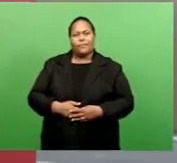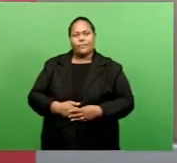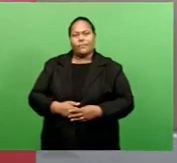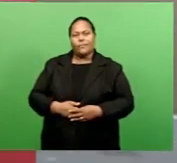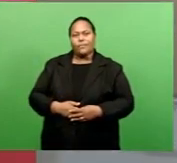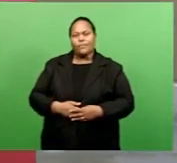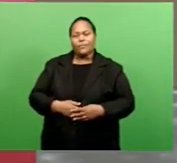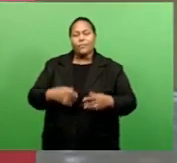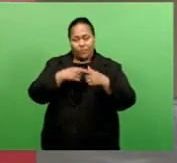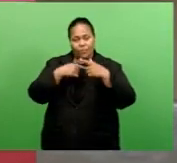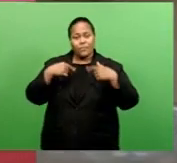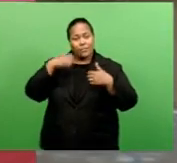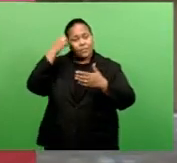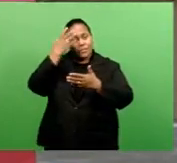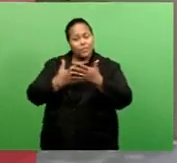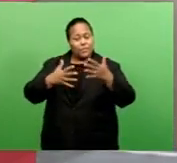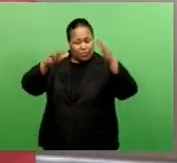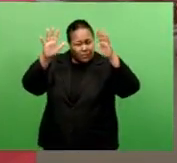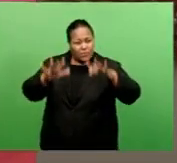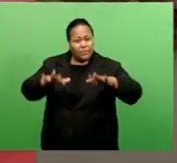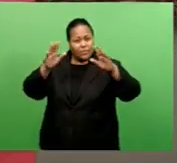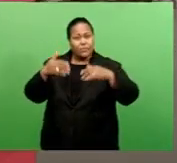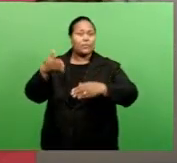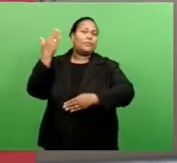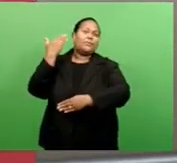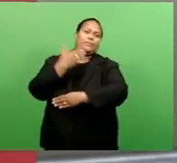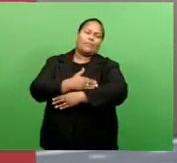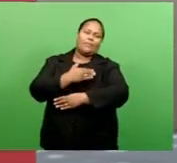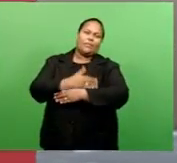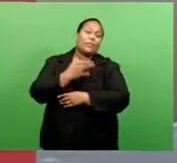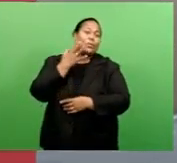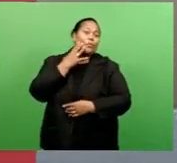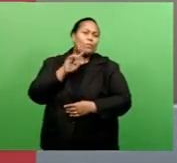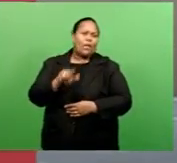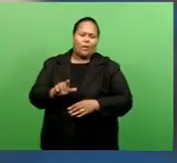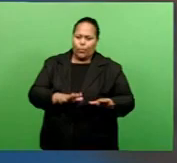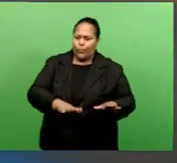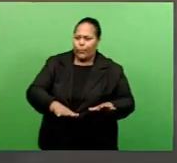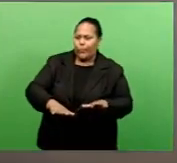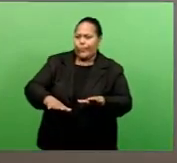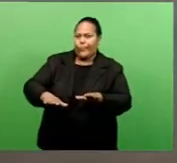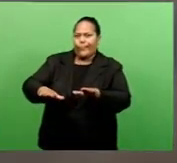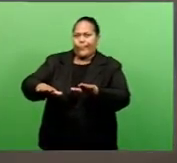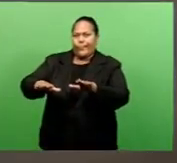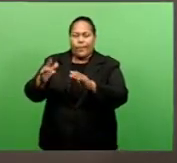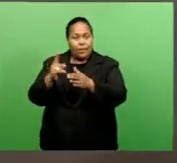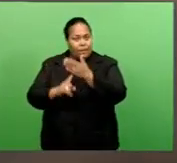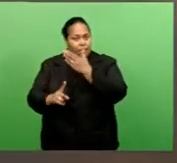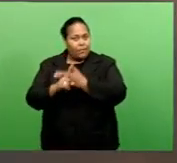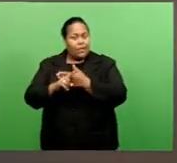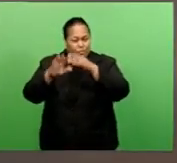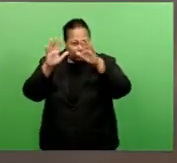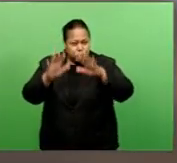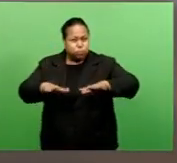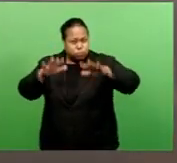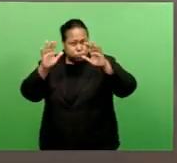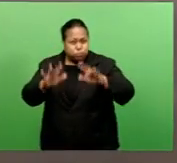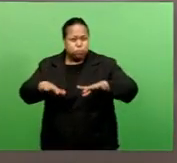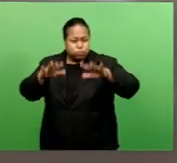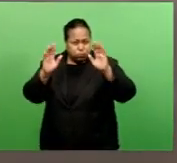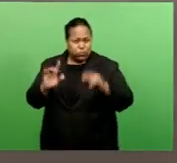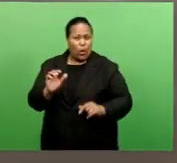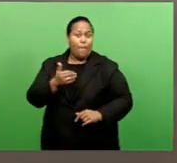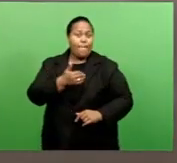We started experiencing heavy rain from last night. That's when surface flooding started occurring. Heavy rain started to pour down heavily in the